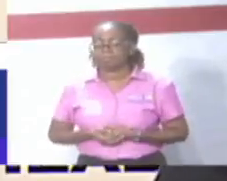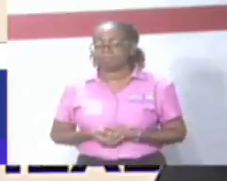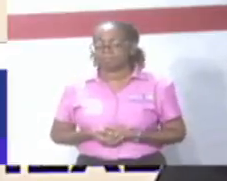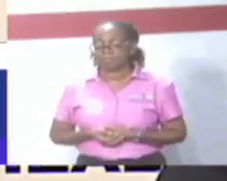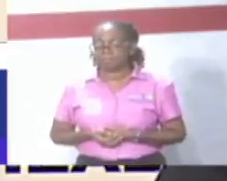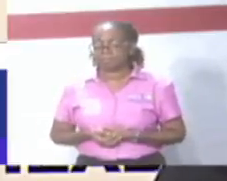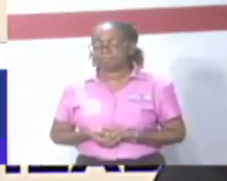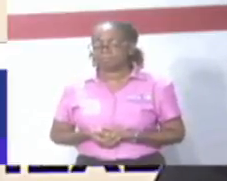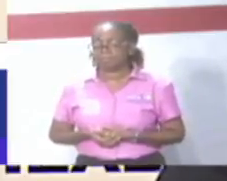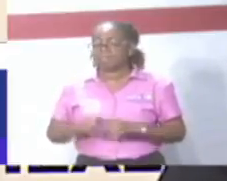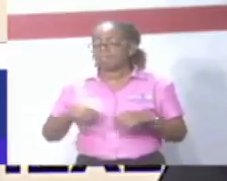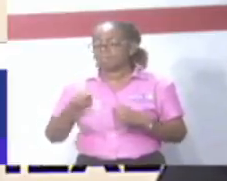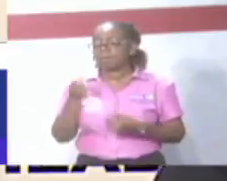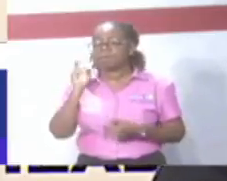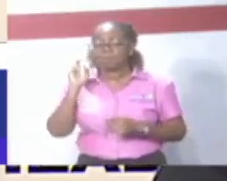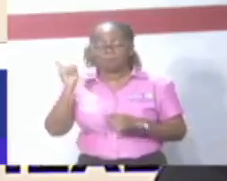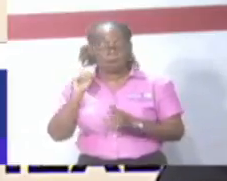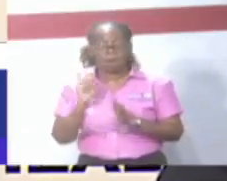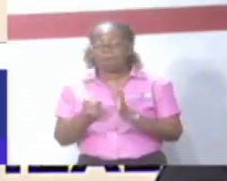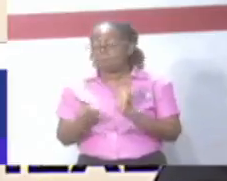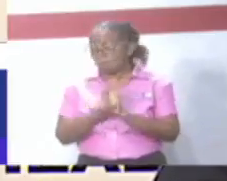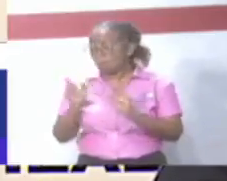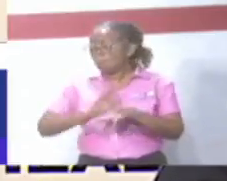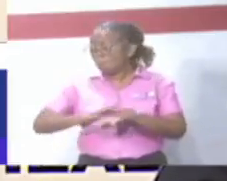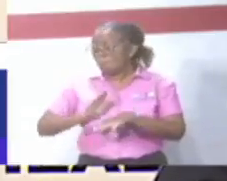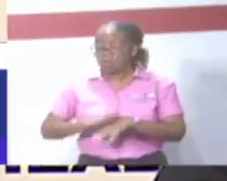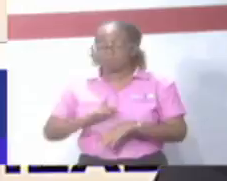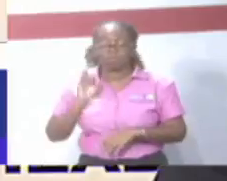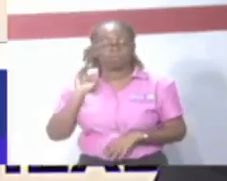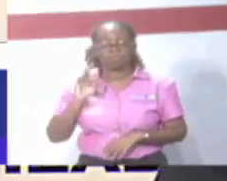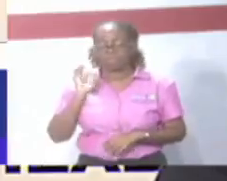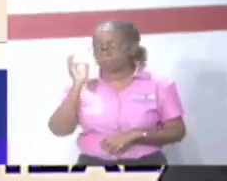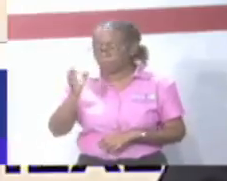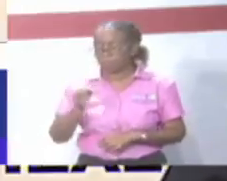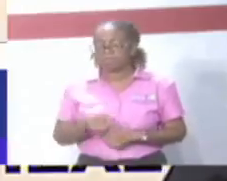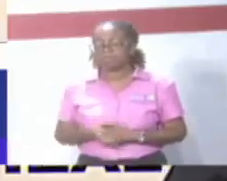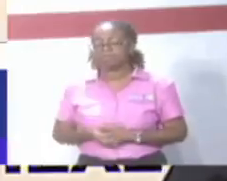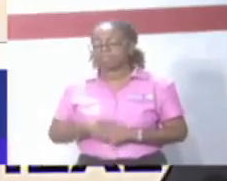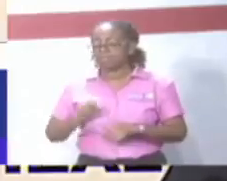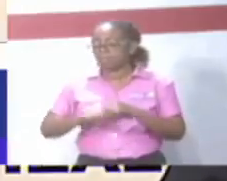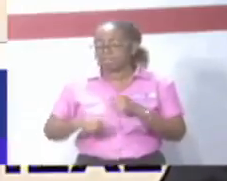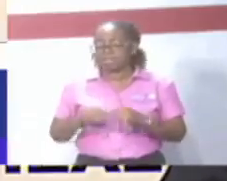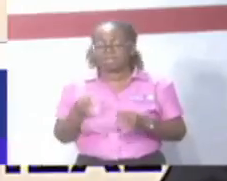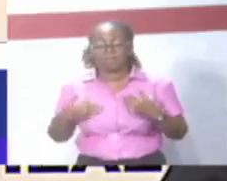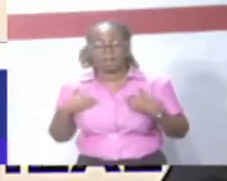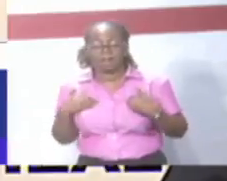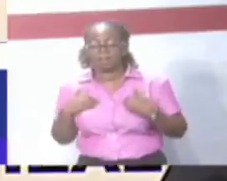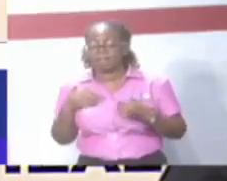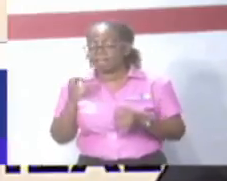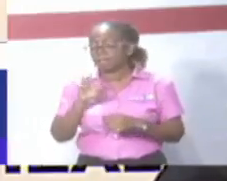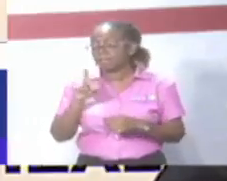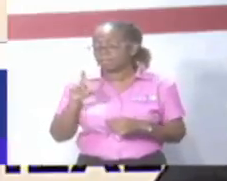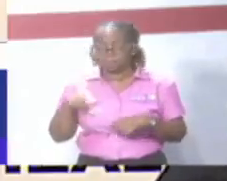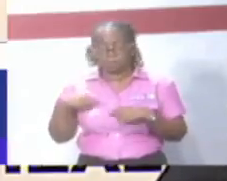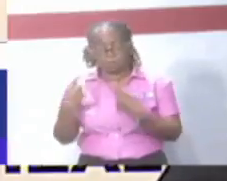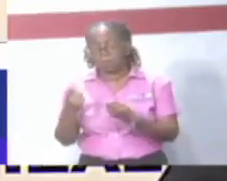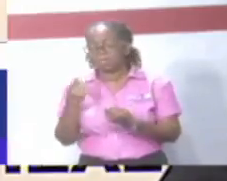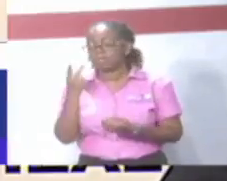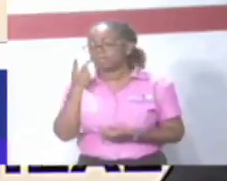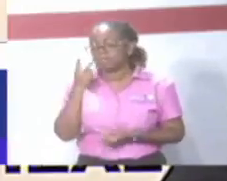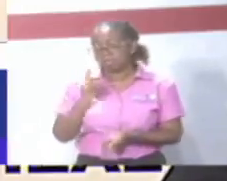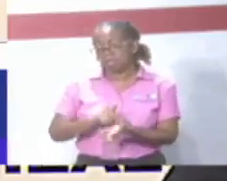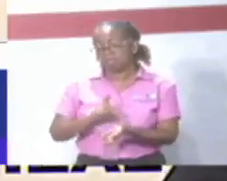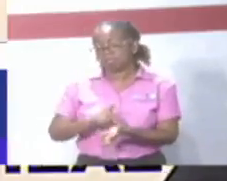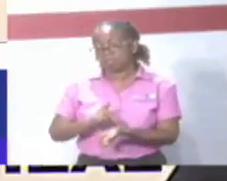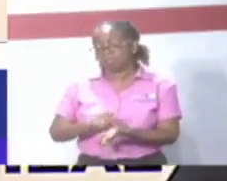something worse going on in your heart, work on your heart. You could die. So if you have erectile dysfunction, go check your doctor.